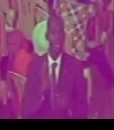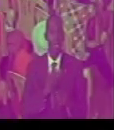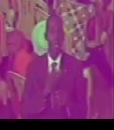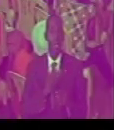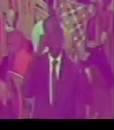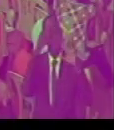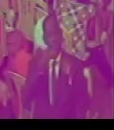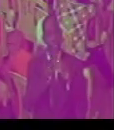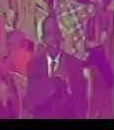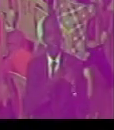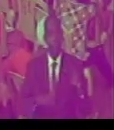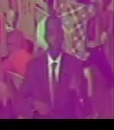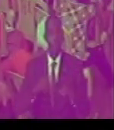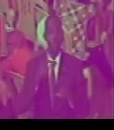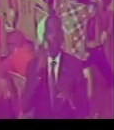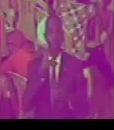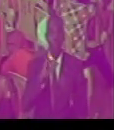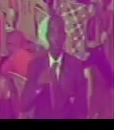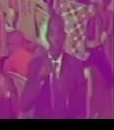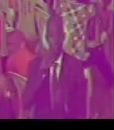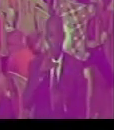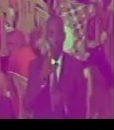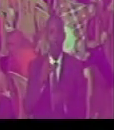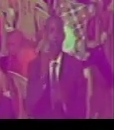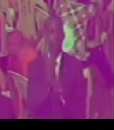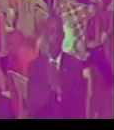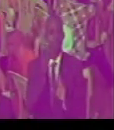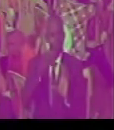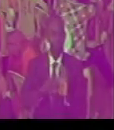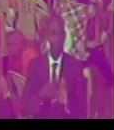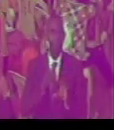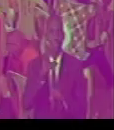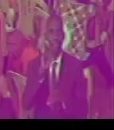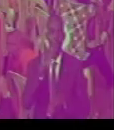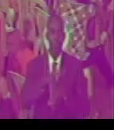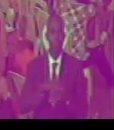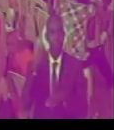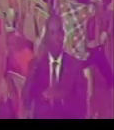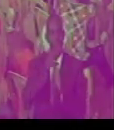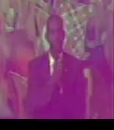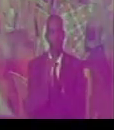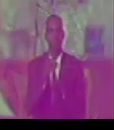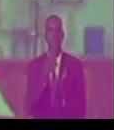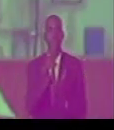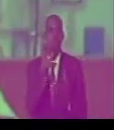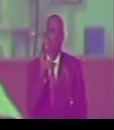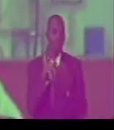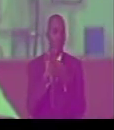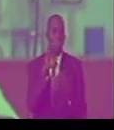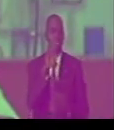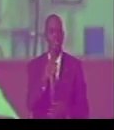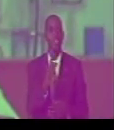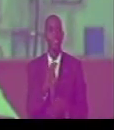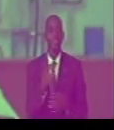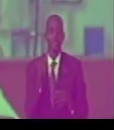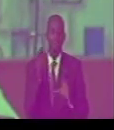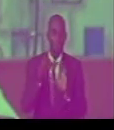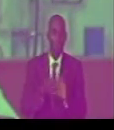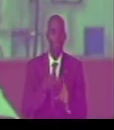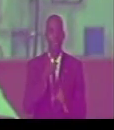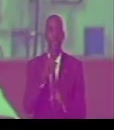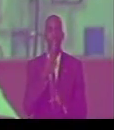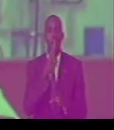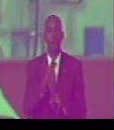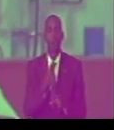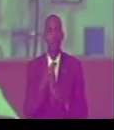Anytime, anywhere you want to see our Father in the Lord ministering to you with the power of God, just log in. Any hour of the day. Log in and